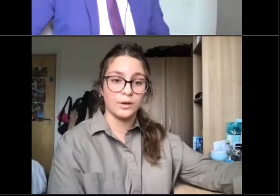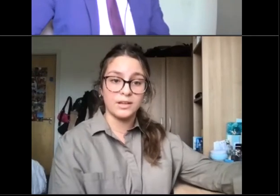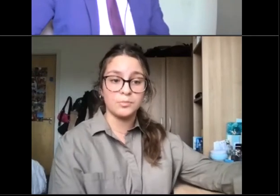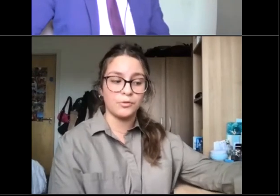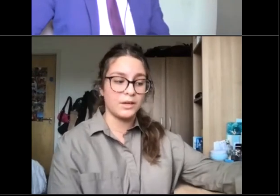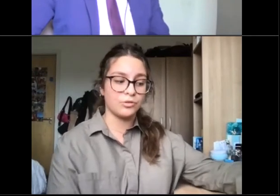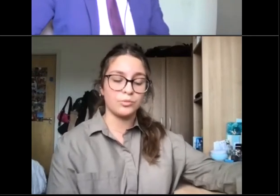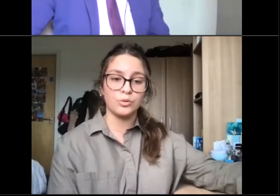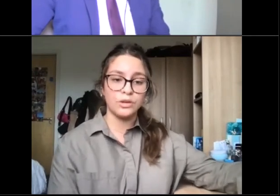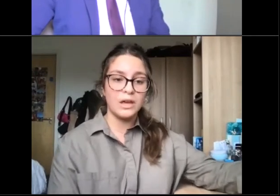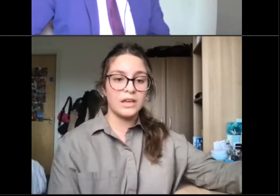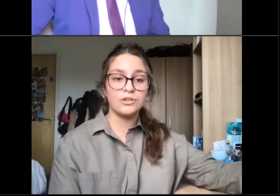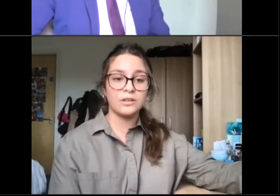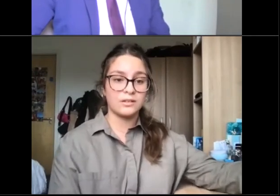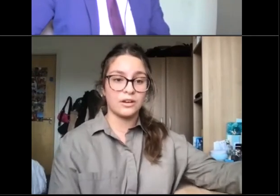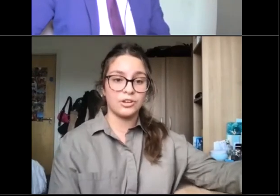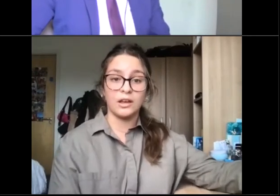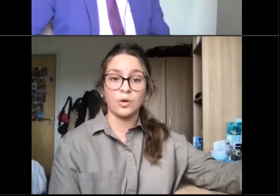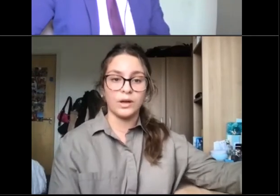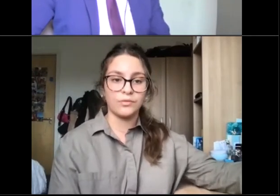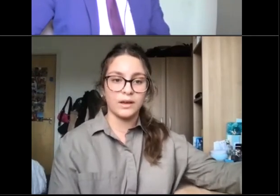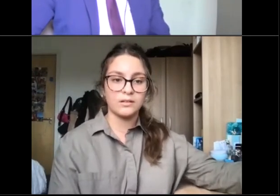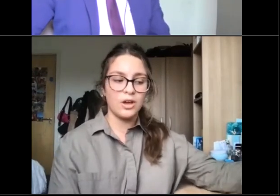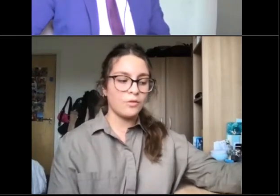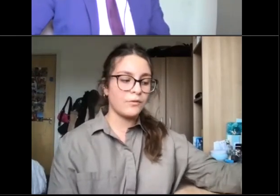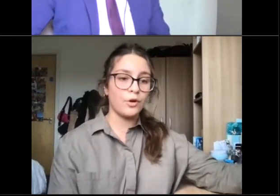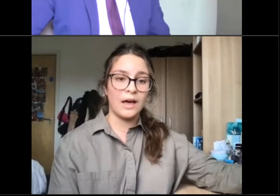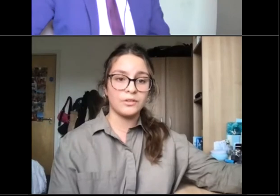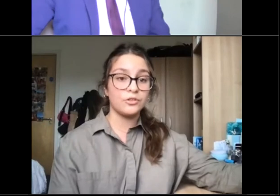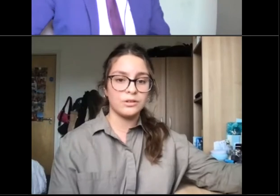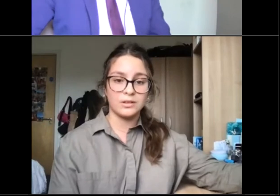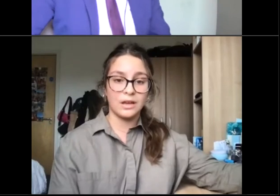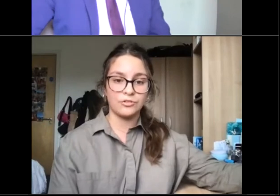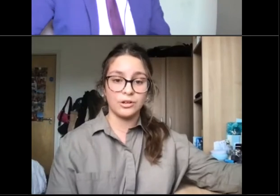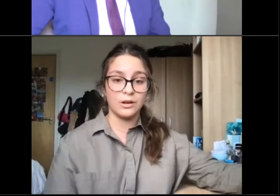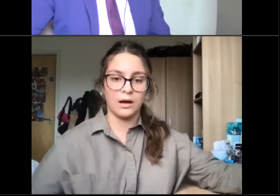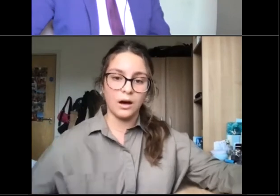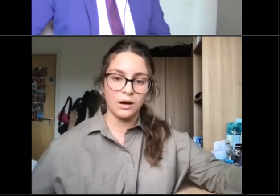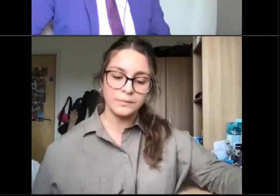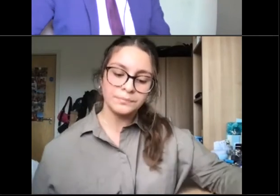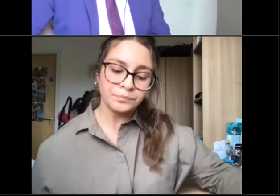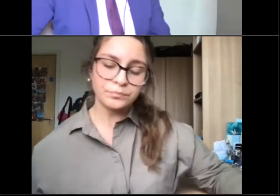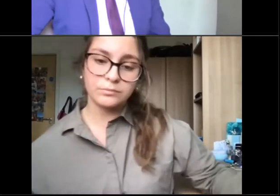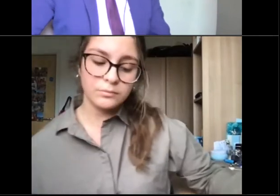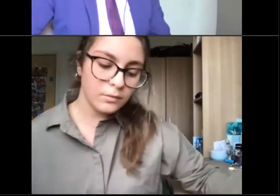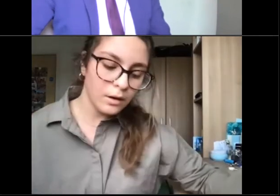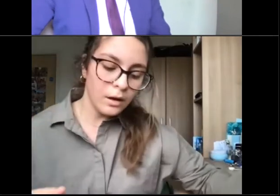opinion, are too accessible for mainstream schools, it's used as a sanction and a quick fix, rather not having the student's intention at heart.